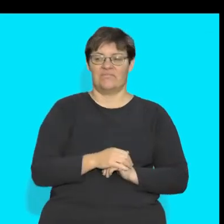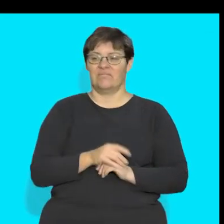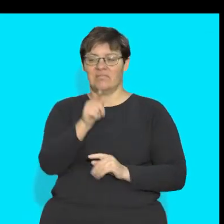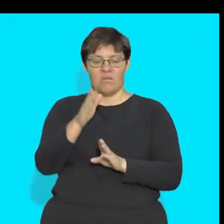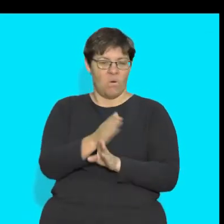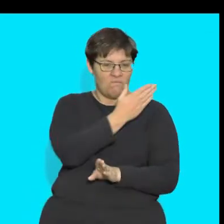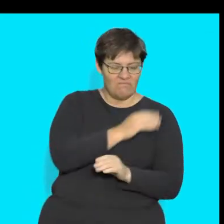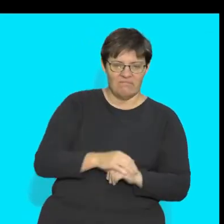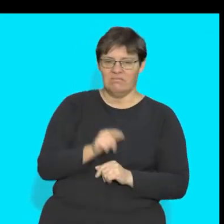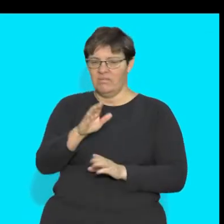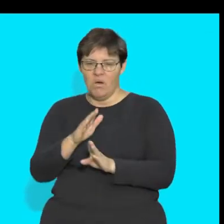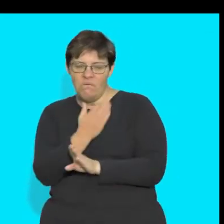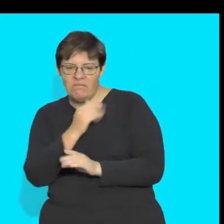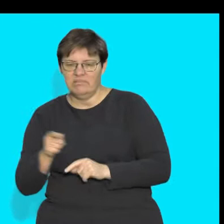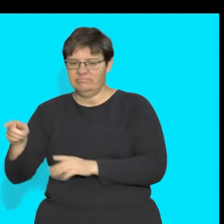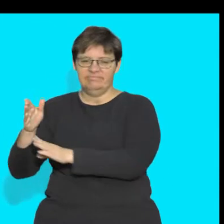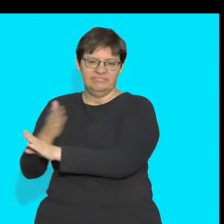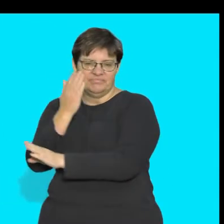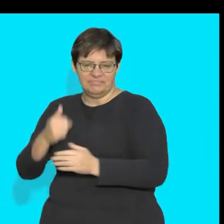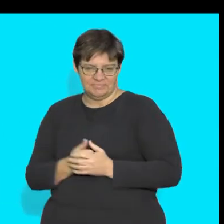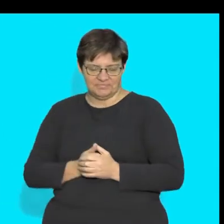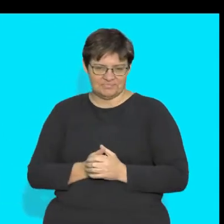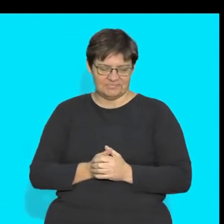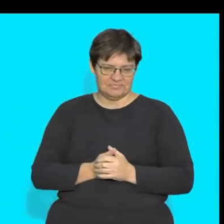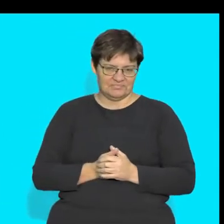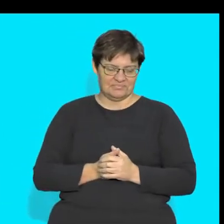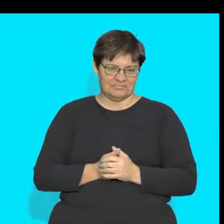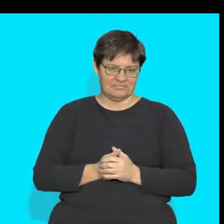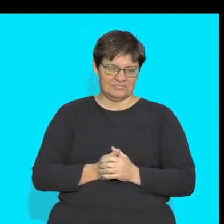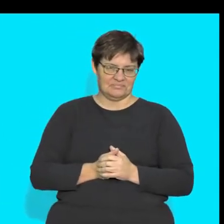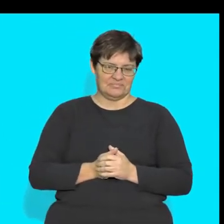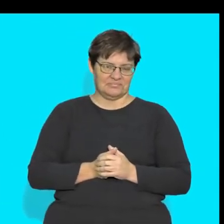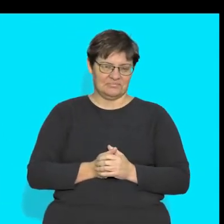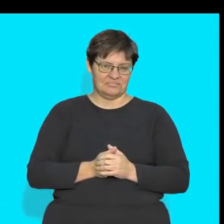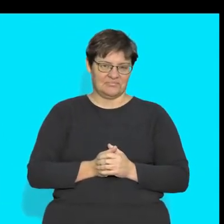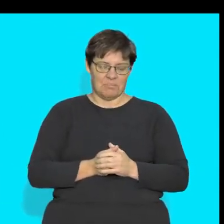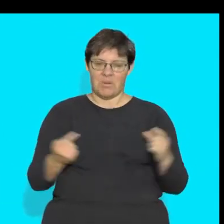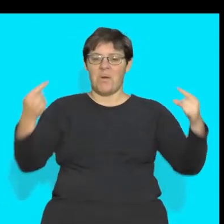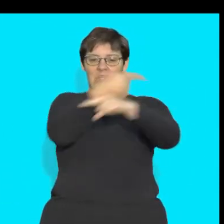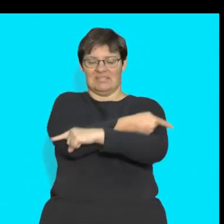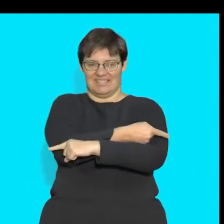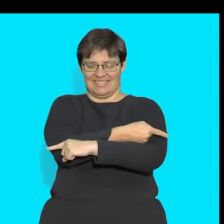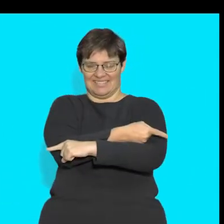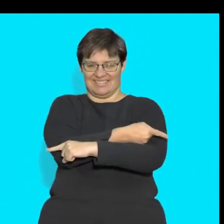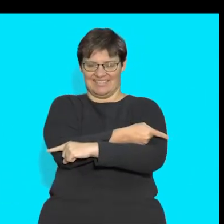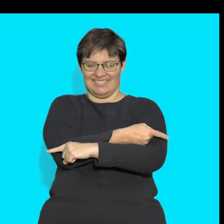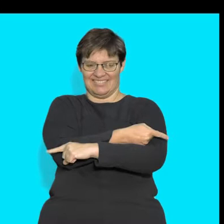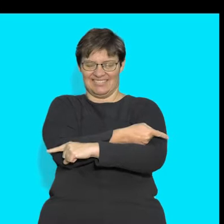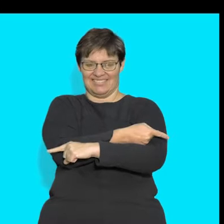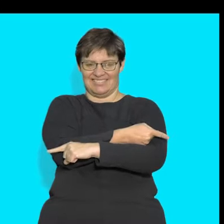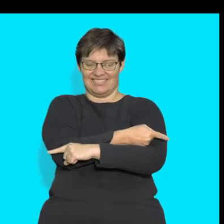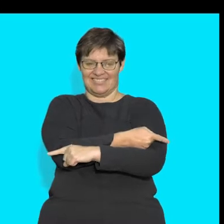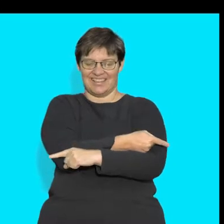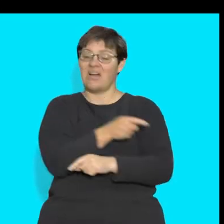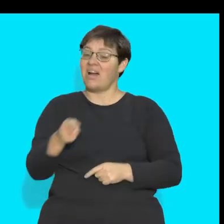and that one, and that one, and that one. It's the opposite. So in the line emission, those are the ones